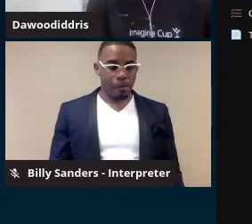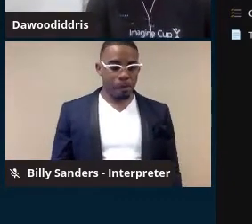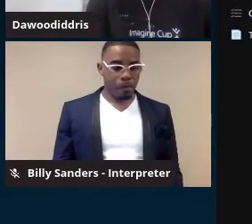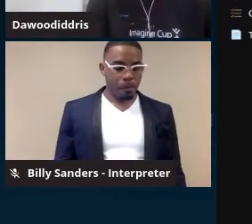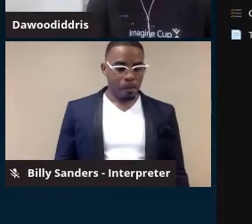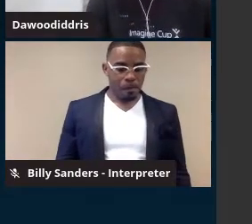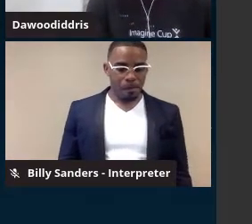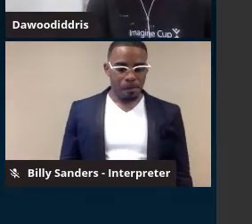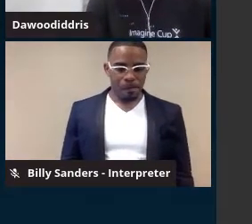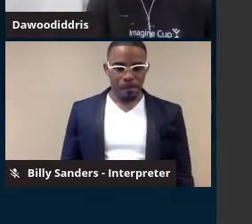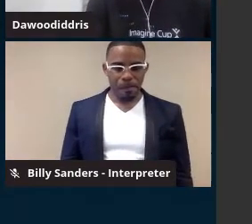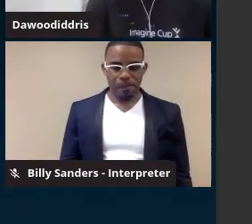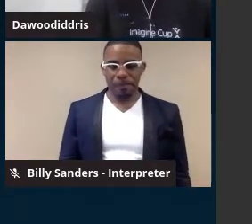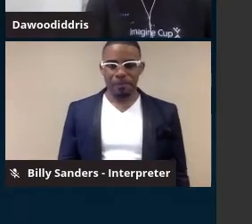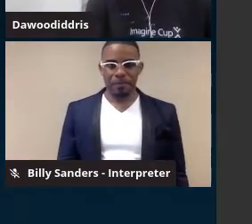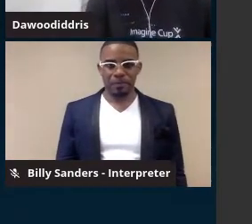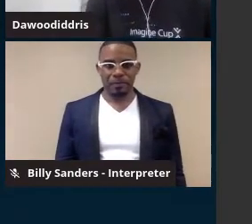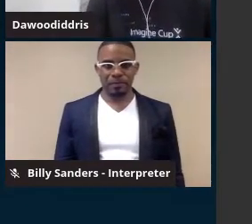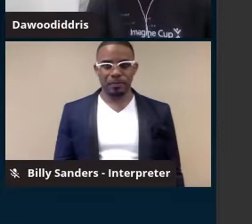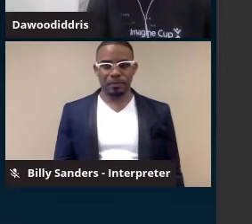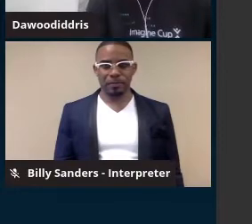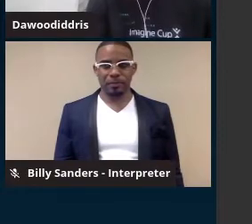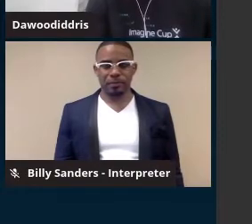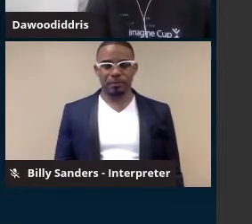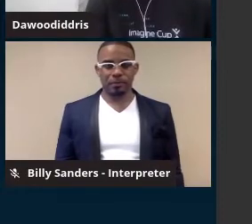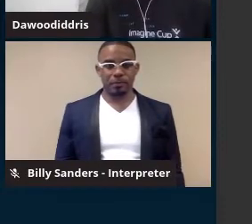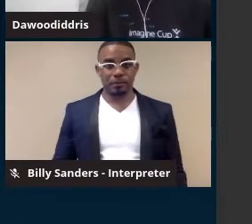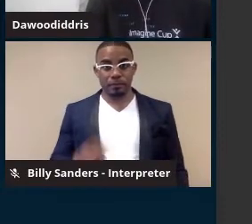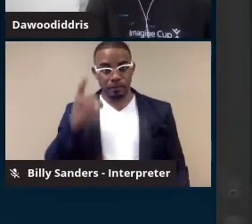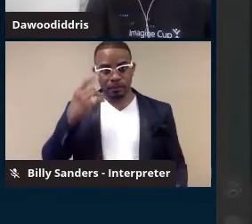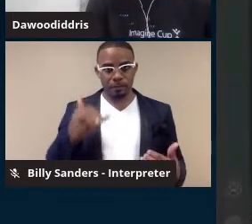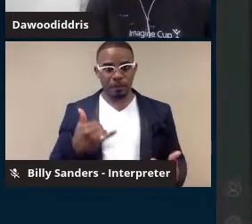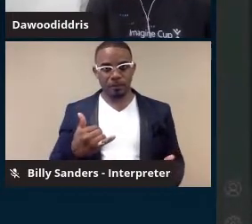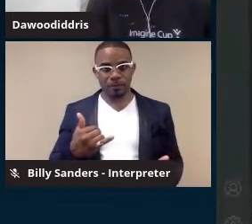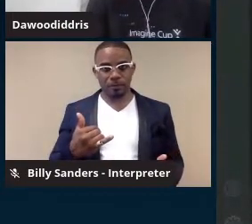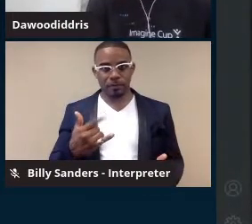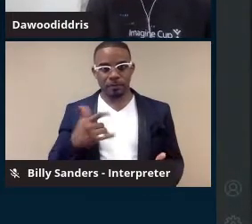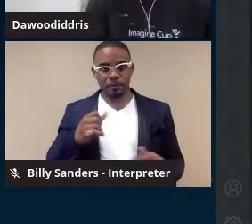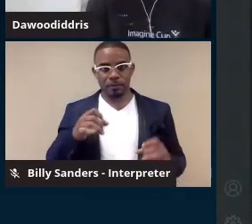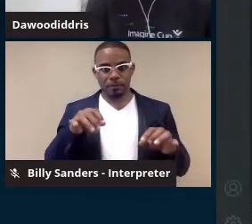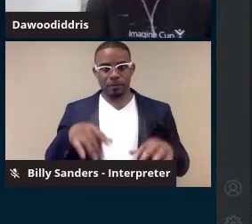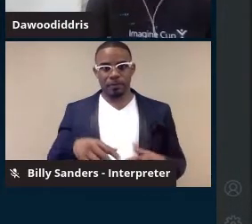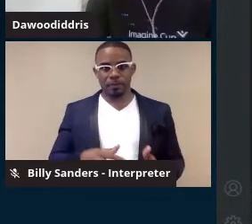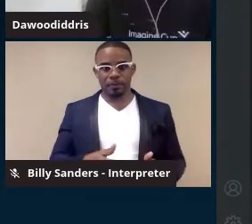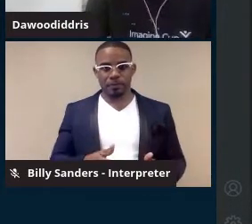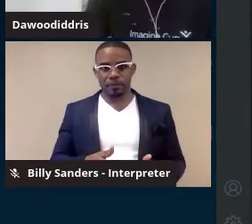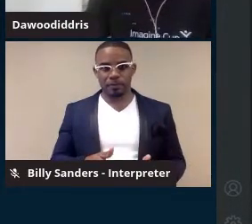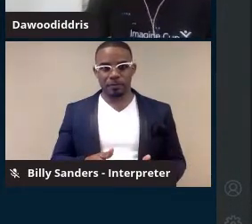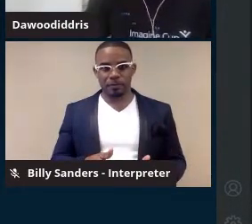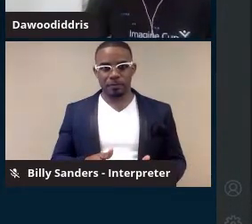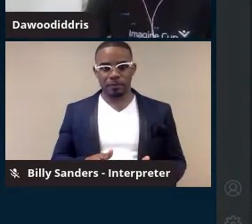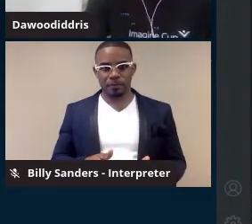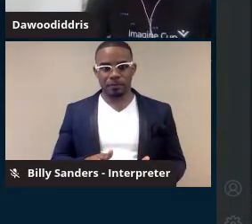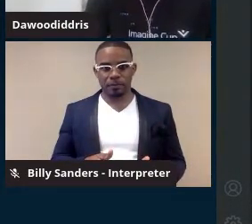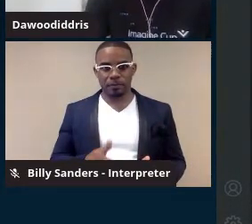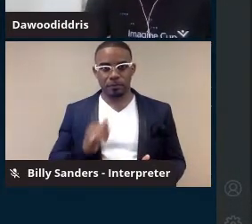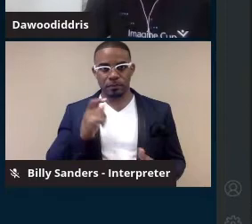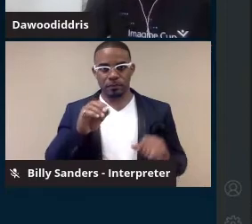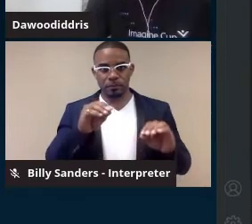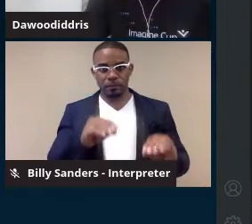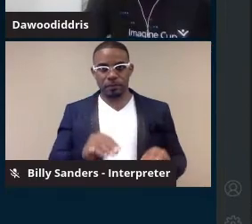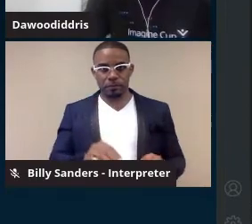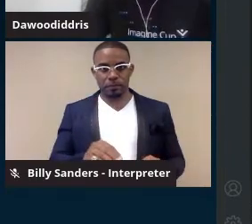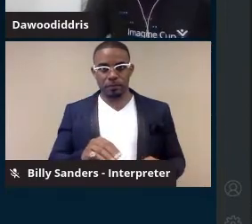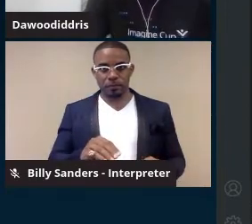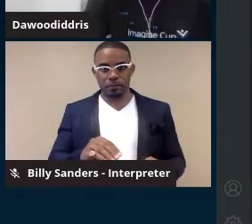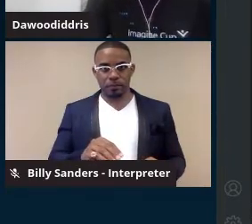what happens. Okay. So for now, let me just drop down so I don't make you confused. So I just put in,